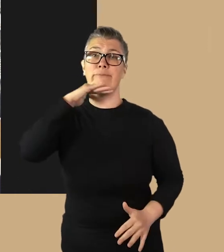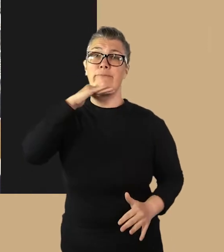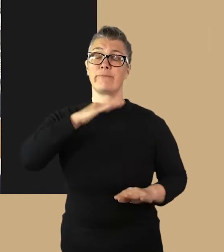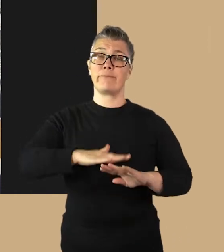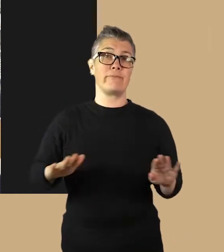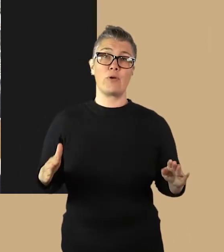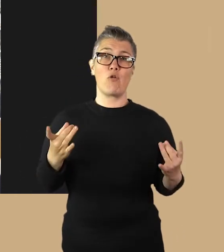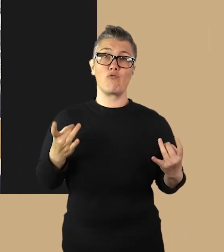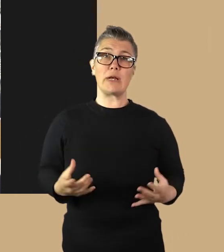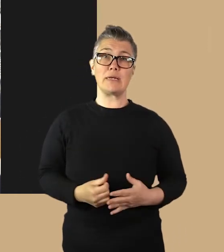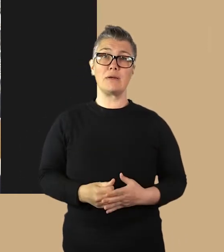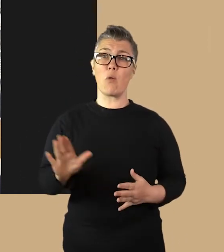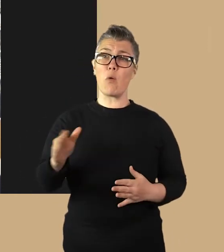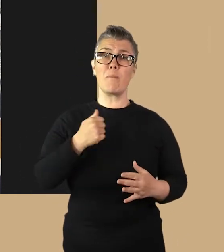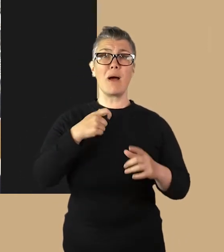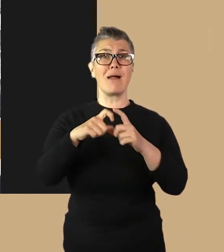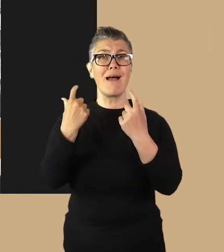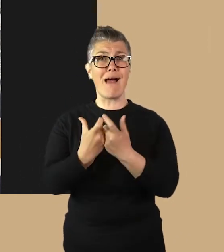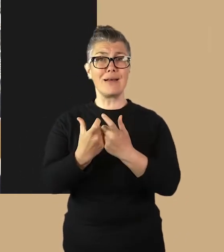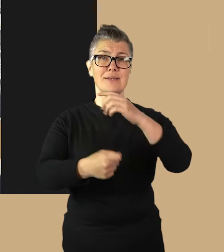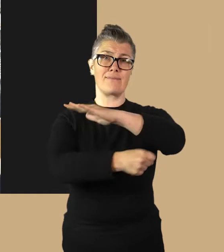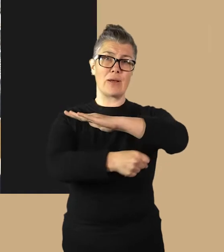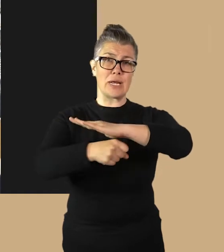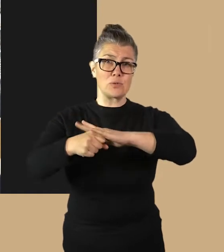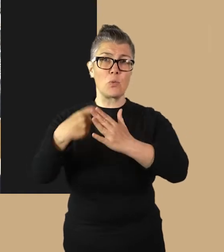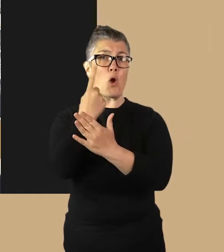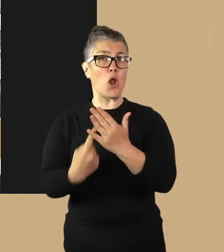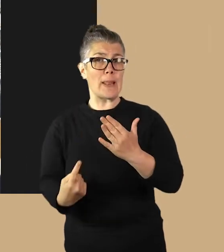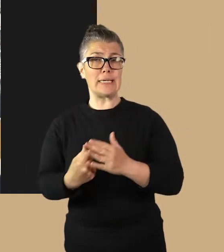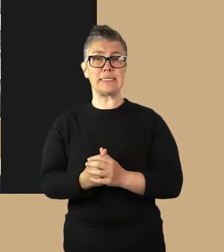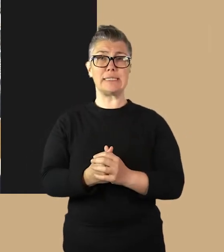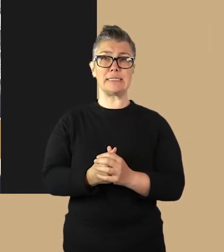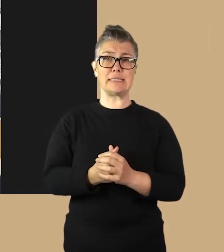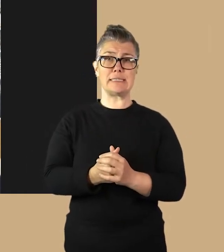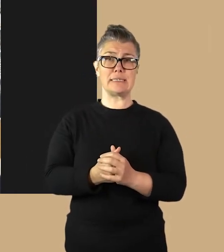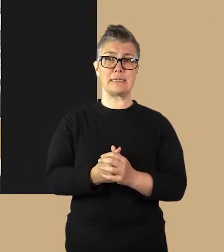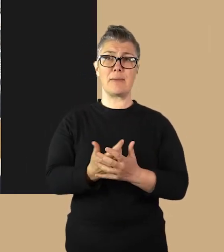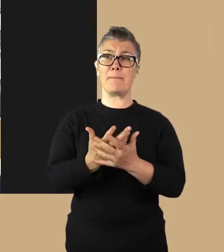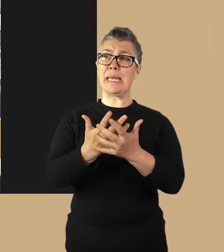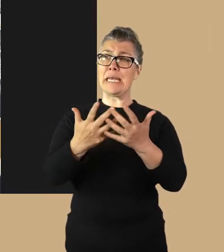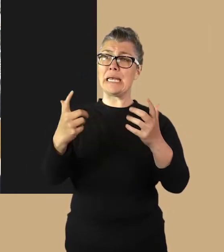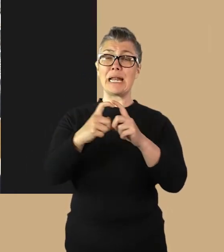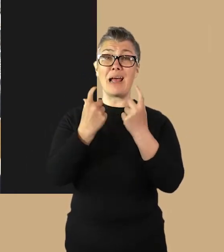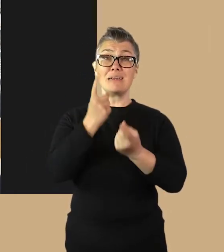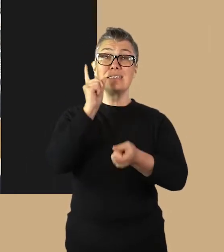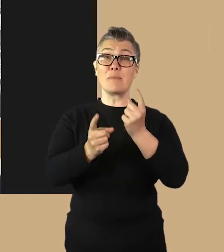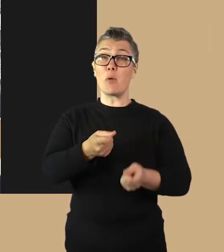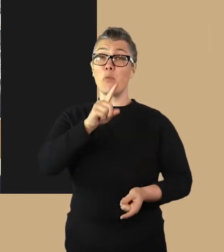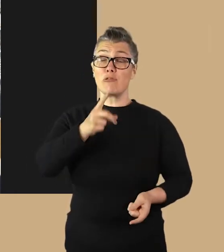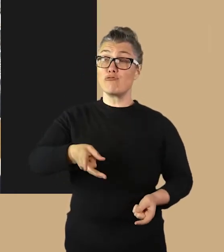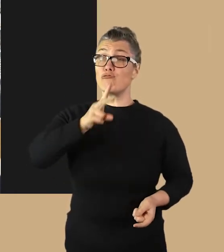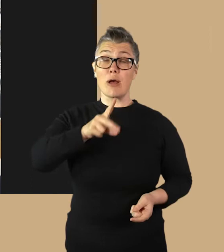it. And all my classes were foundational. And they were always these huge classes with like